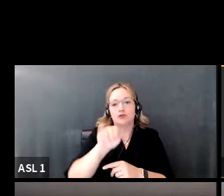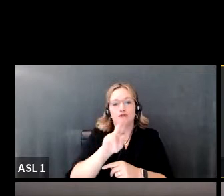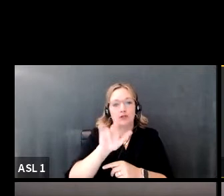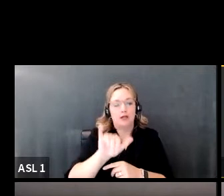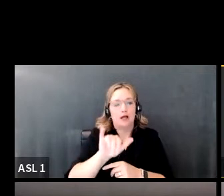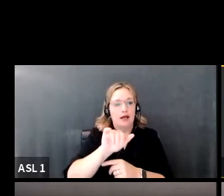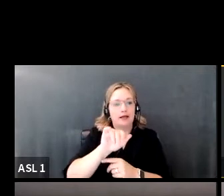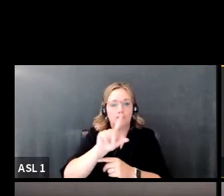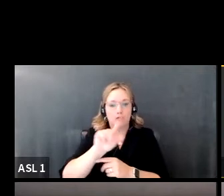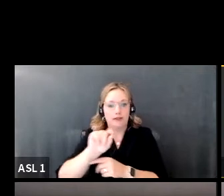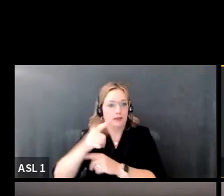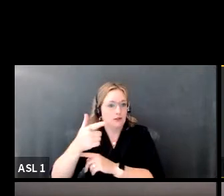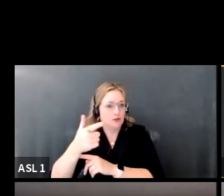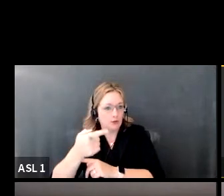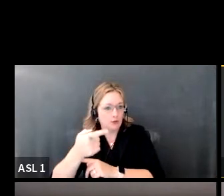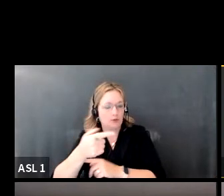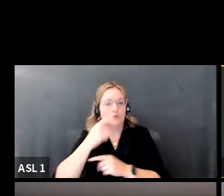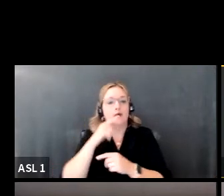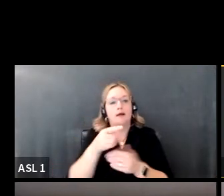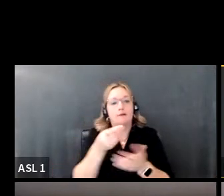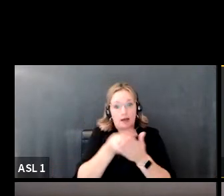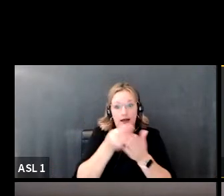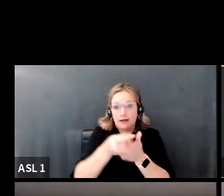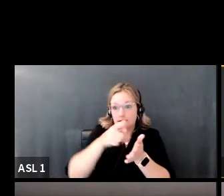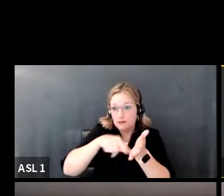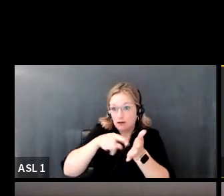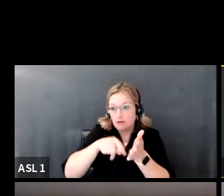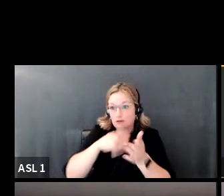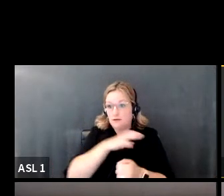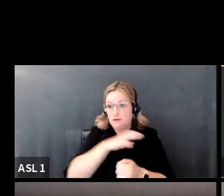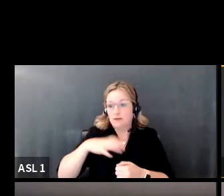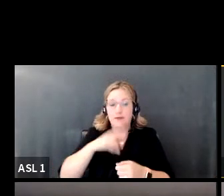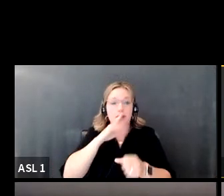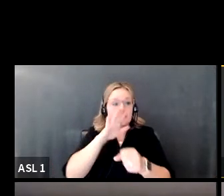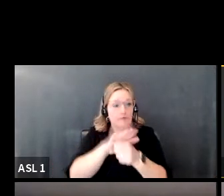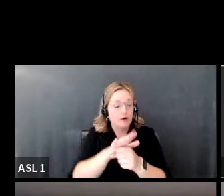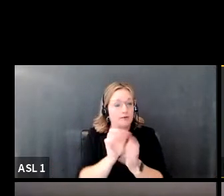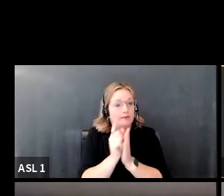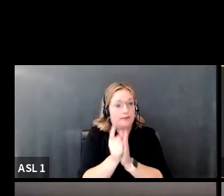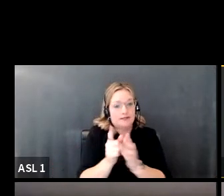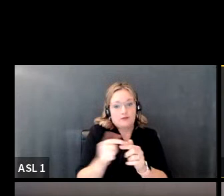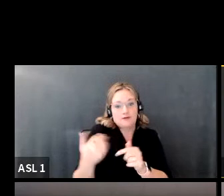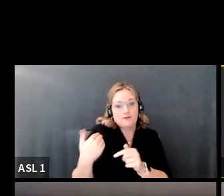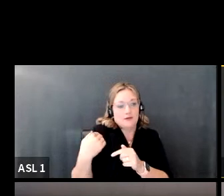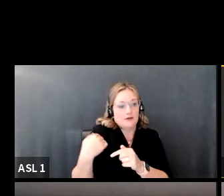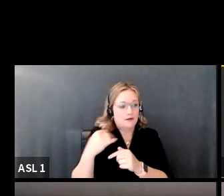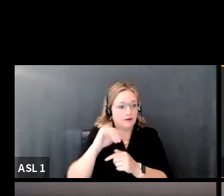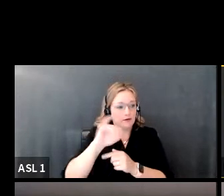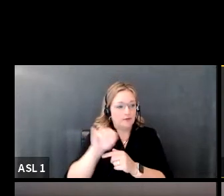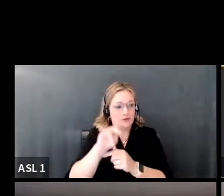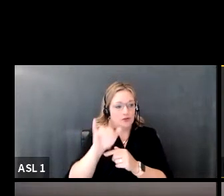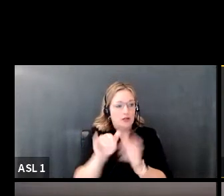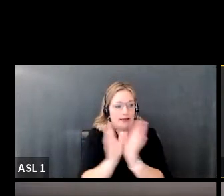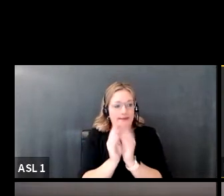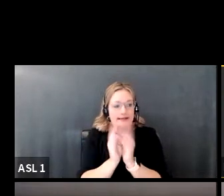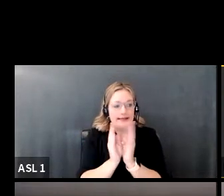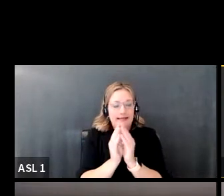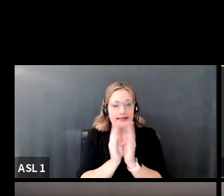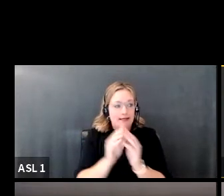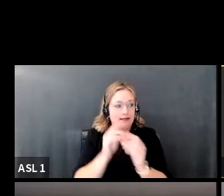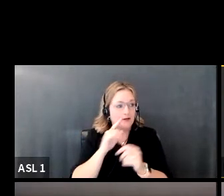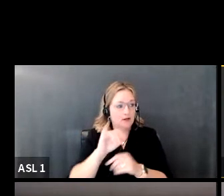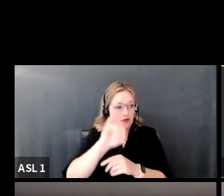2021 that the finance and audit committee confirmed the minutes from the 20th of july 2021 meeting are the minutes